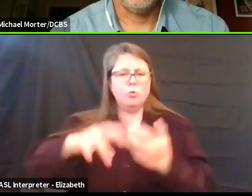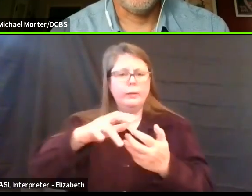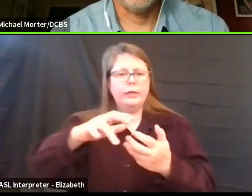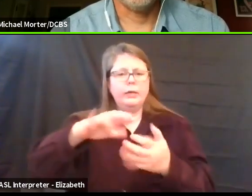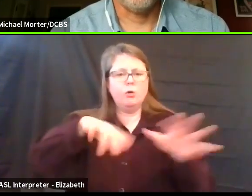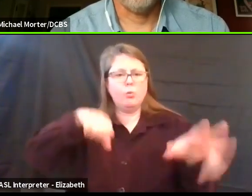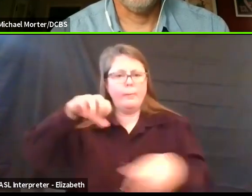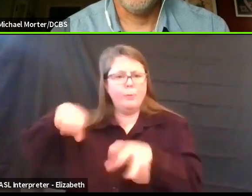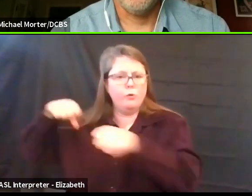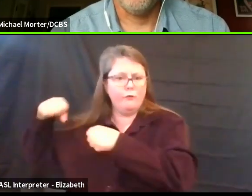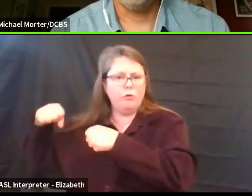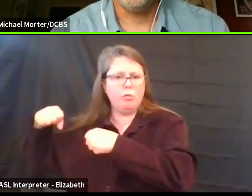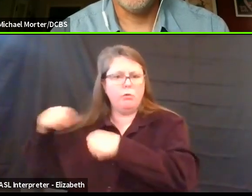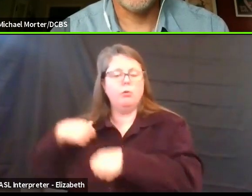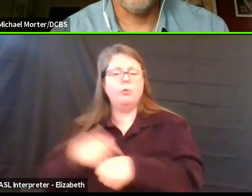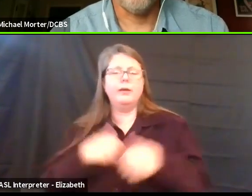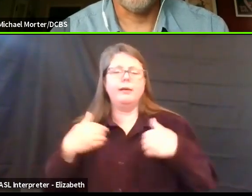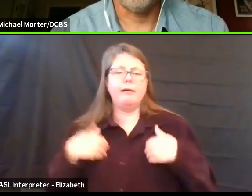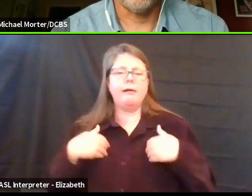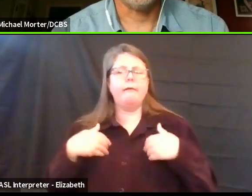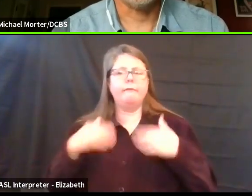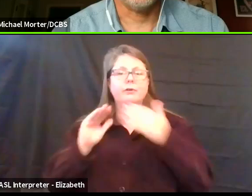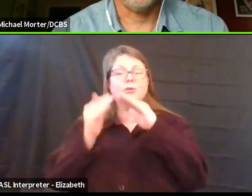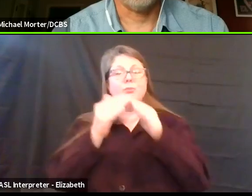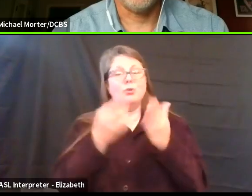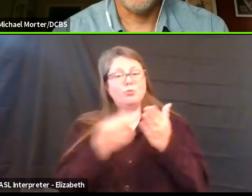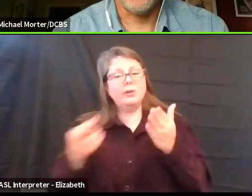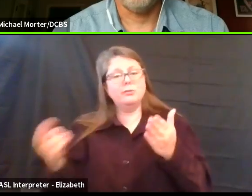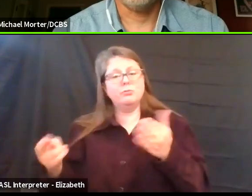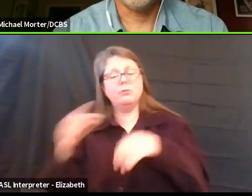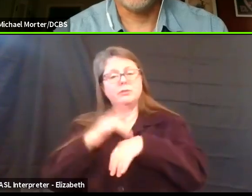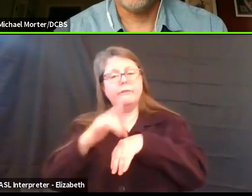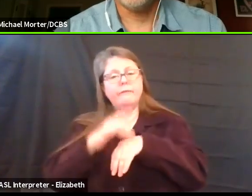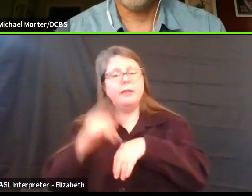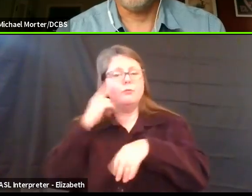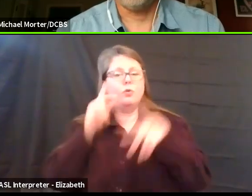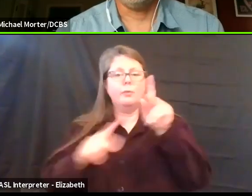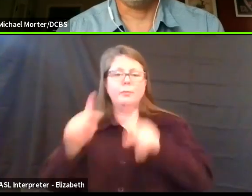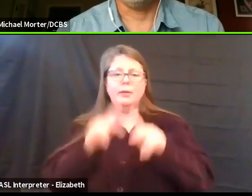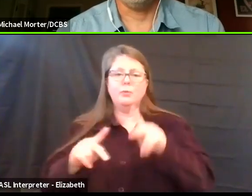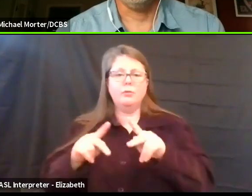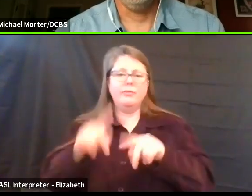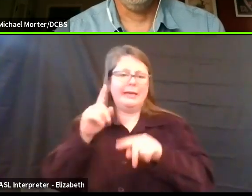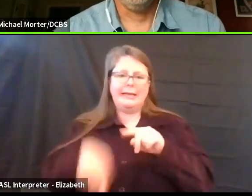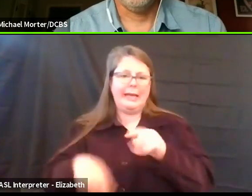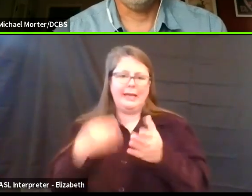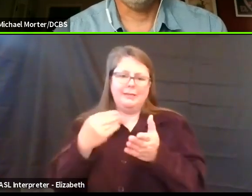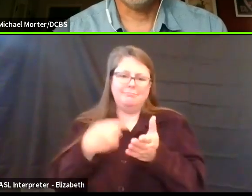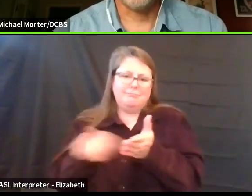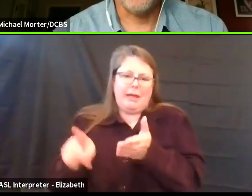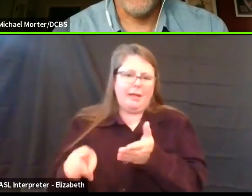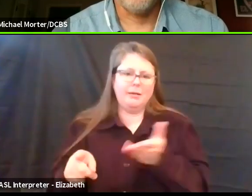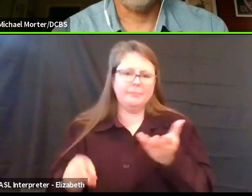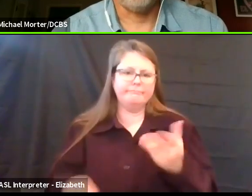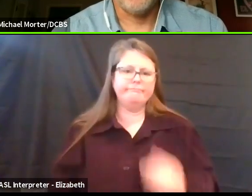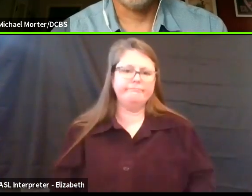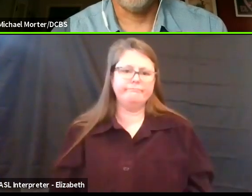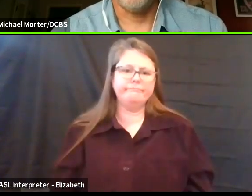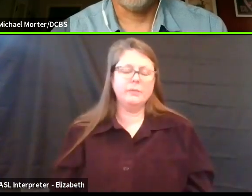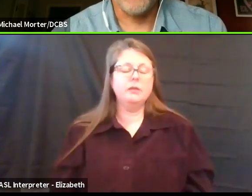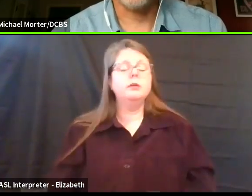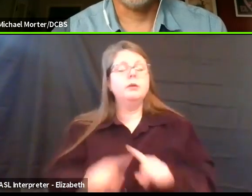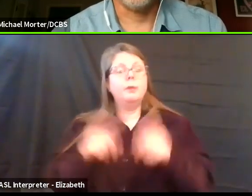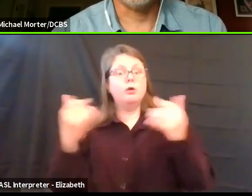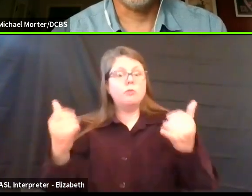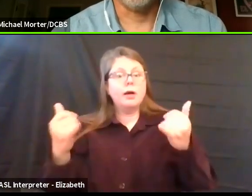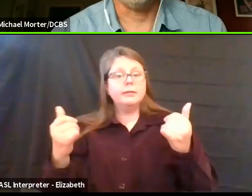to remedy that. So hopefully that's helpful for folks. Right now, we're just urging people to slow down and be patient